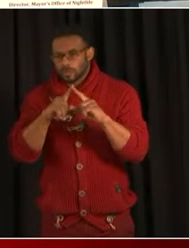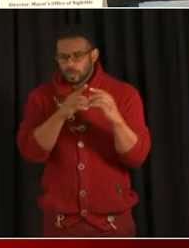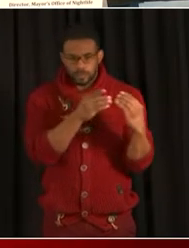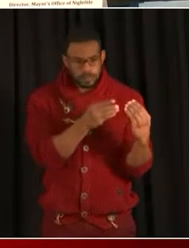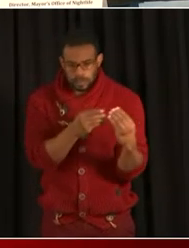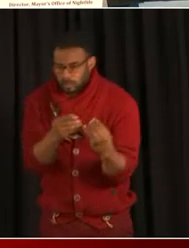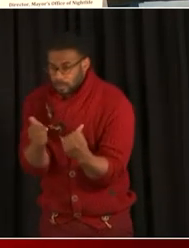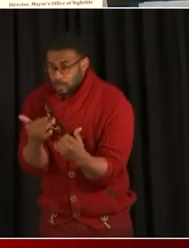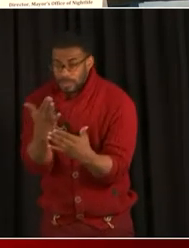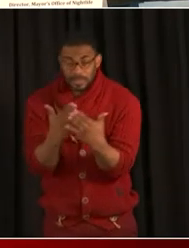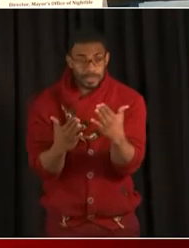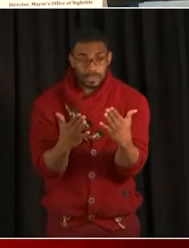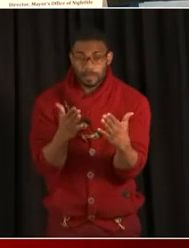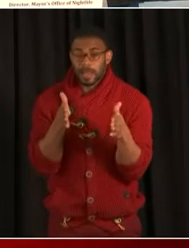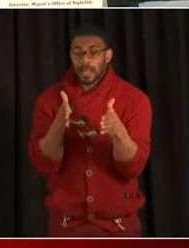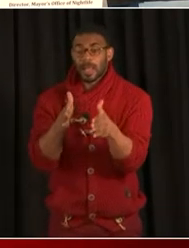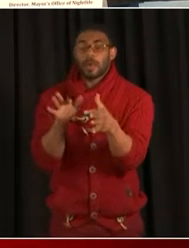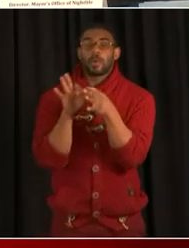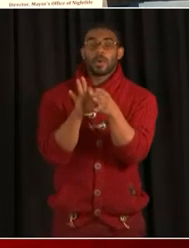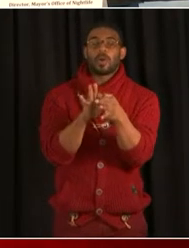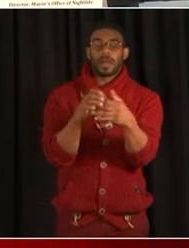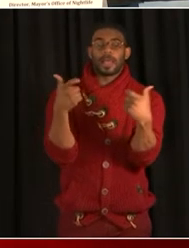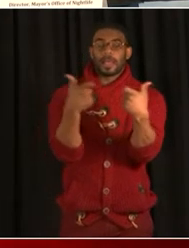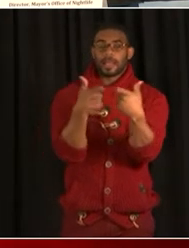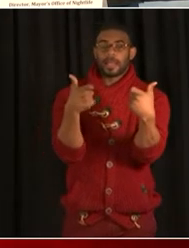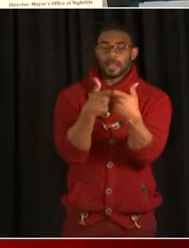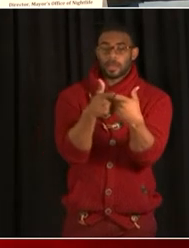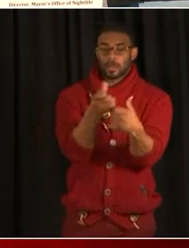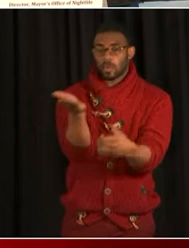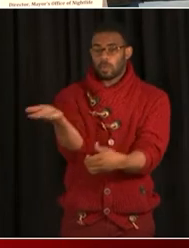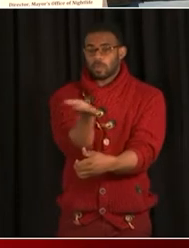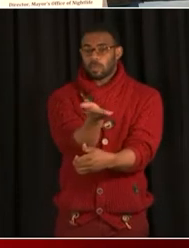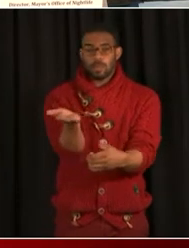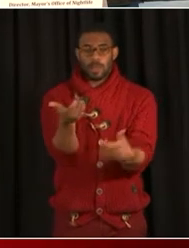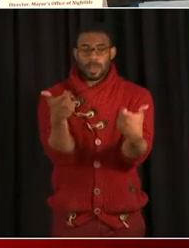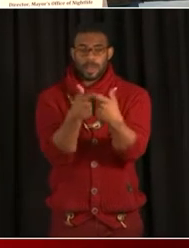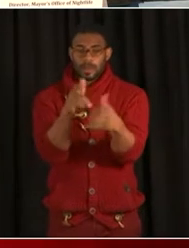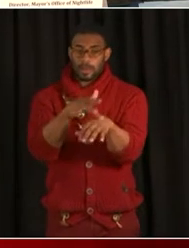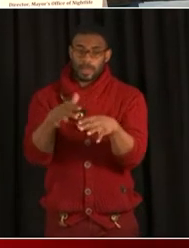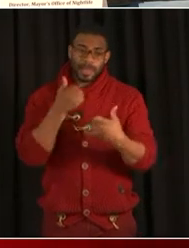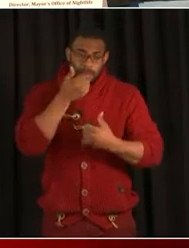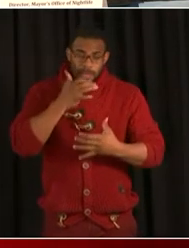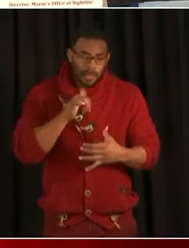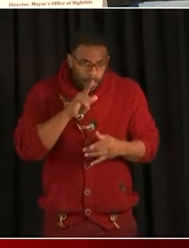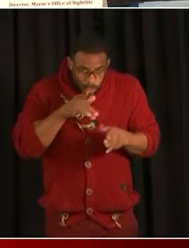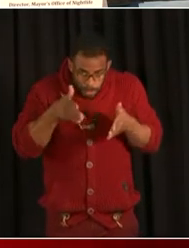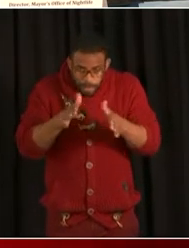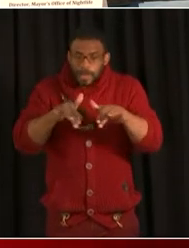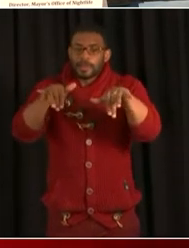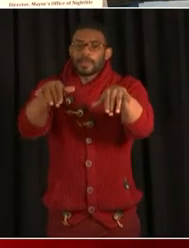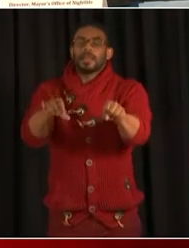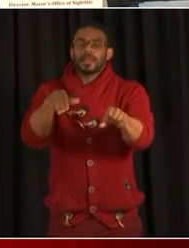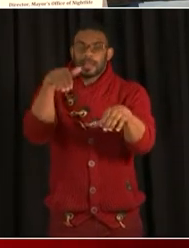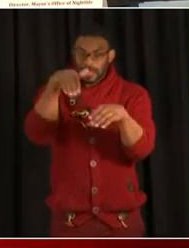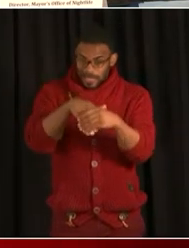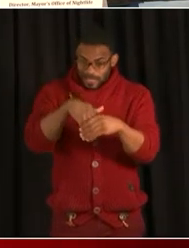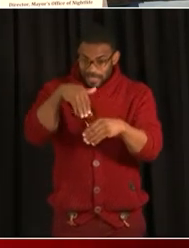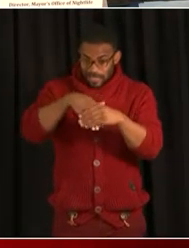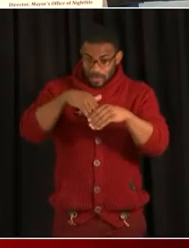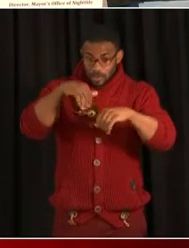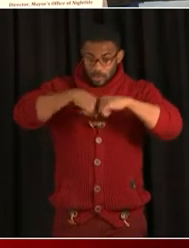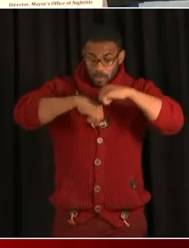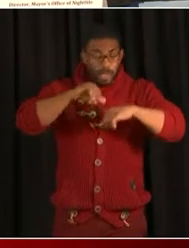iron out some allowances regarding portable electrical space heaters. They are allowed in